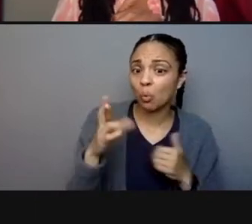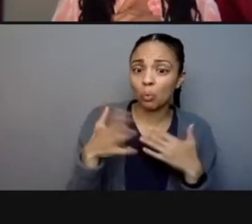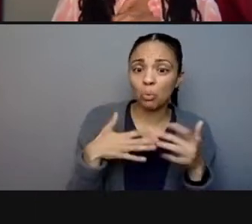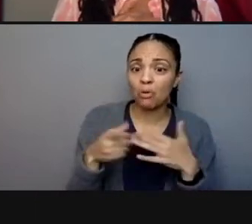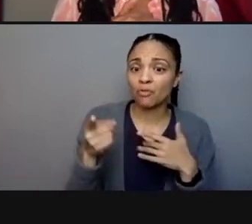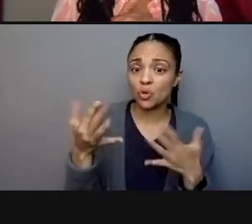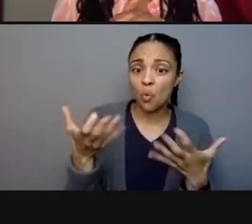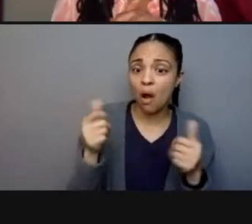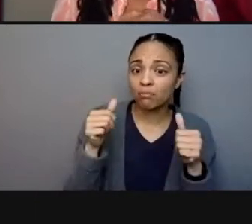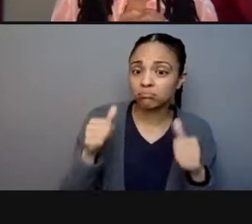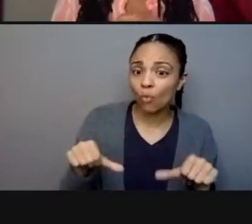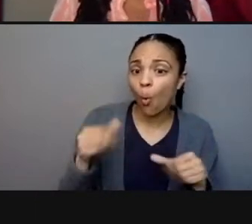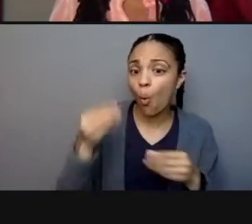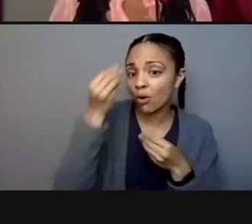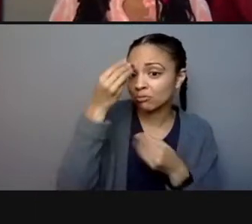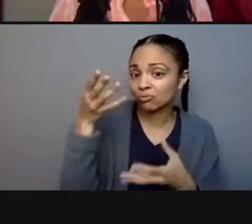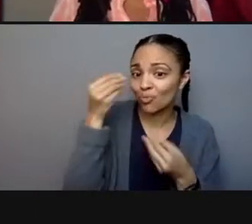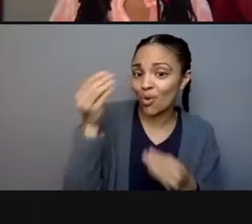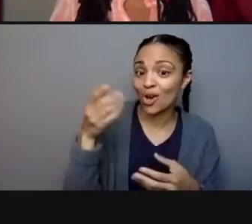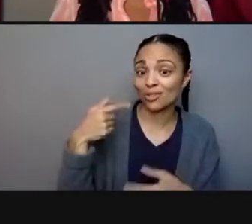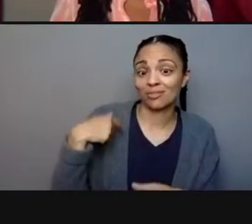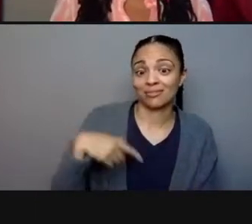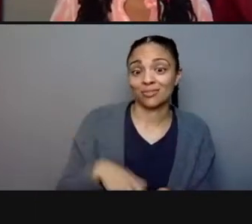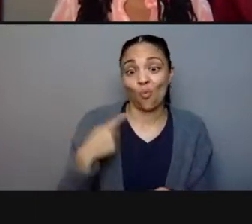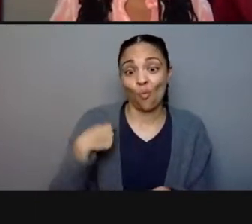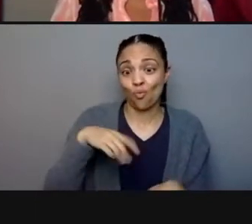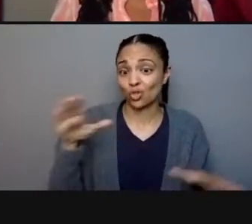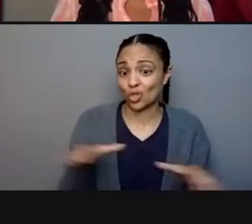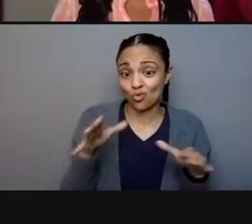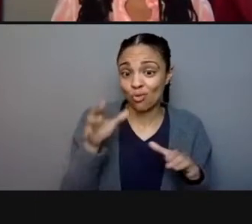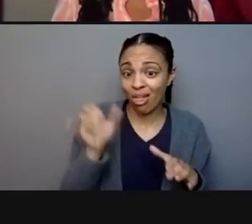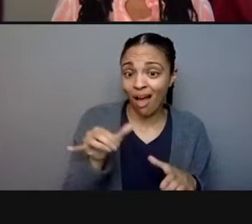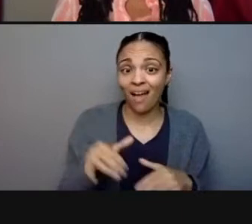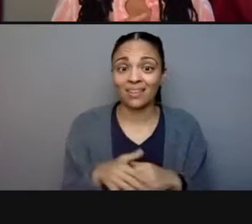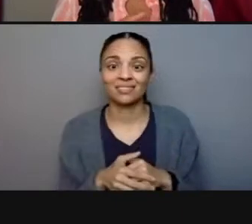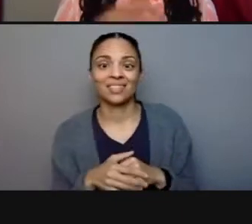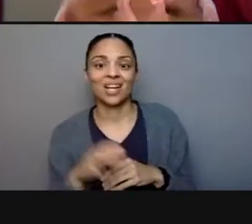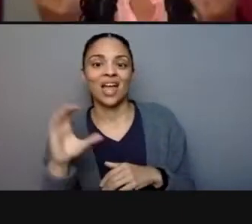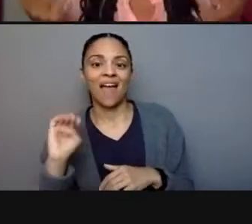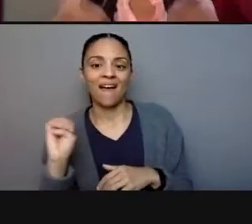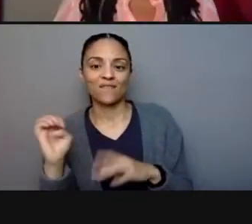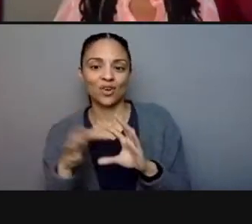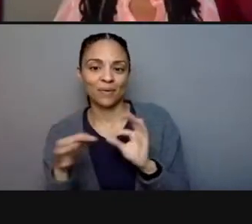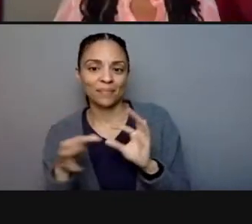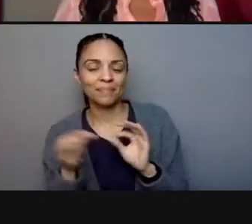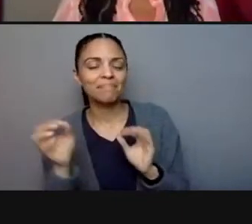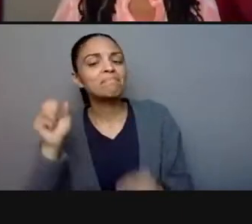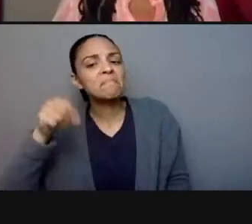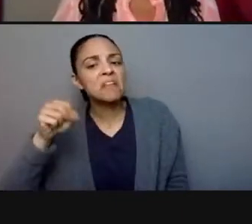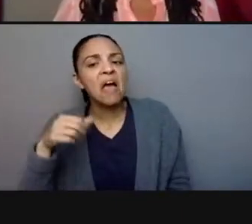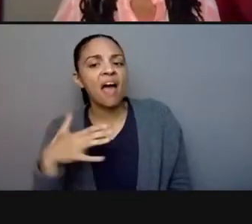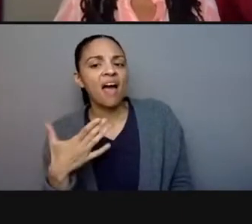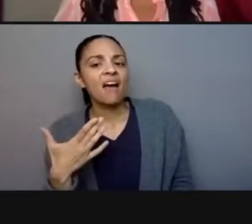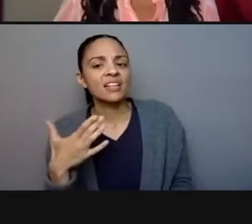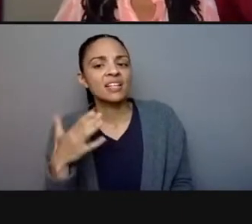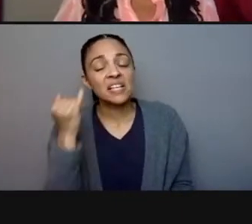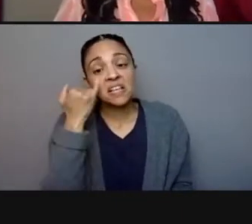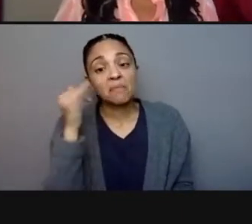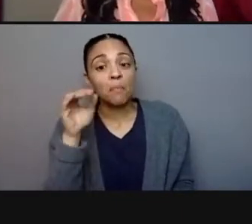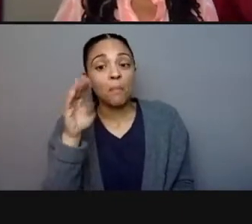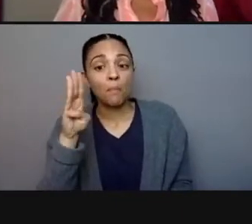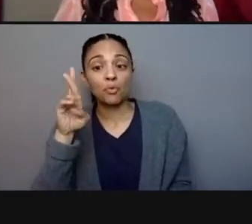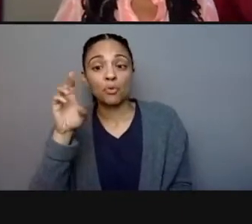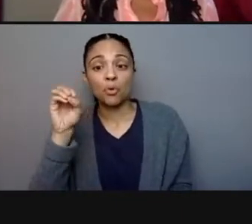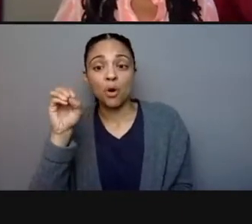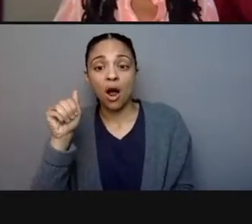Yeah, I got this. It's looking like as Broadway opens up and we see how that goes. Y'all look out for this